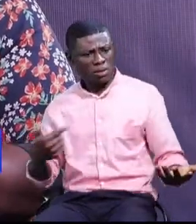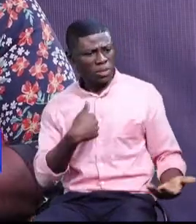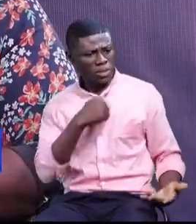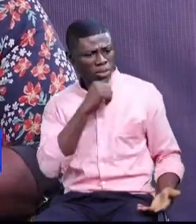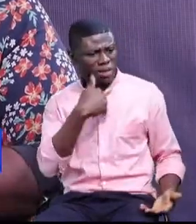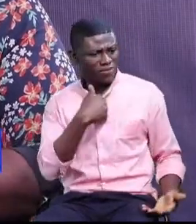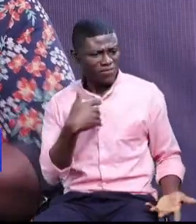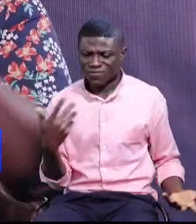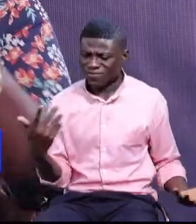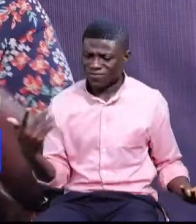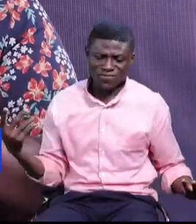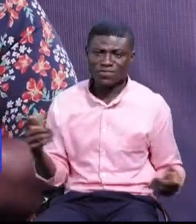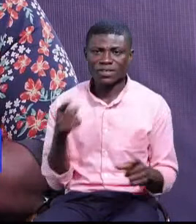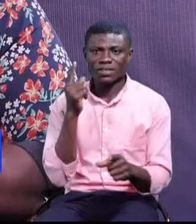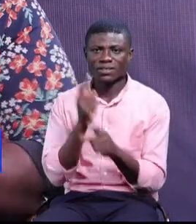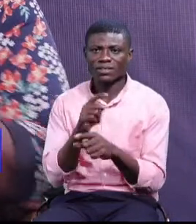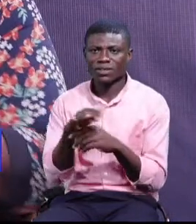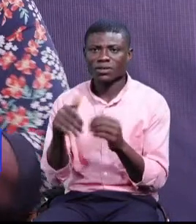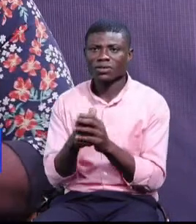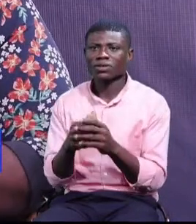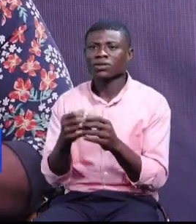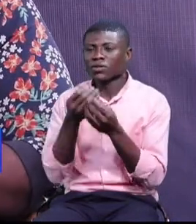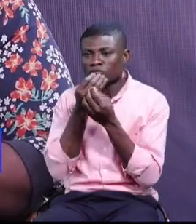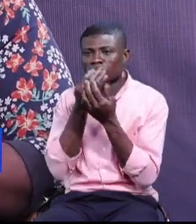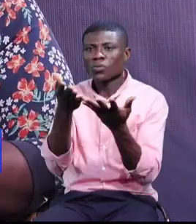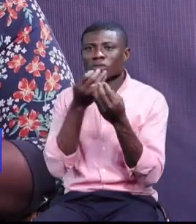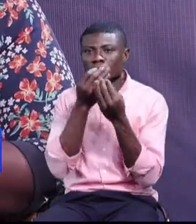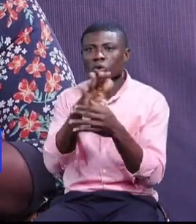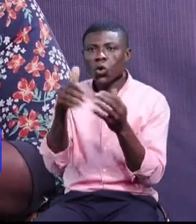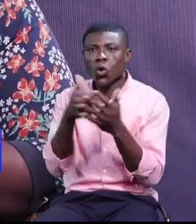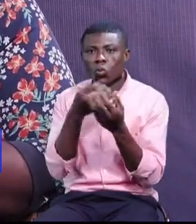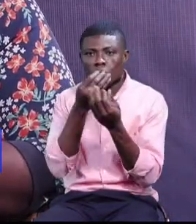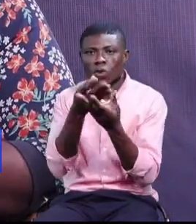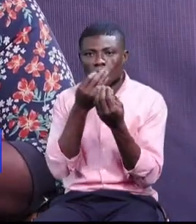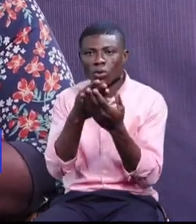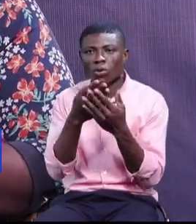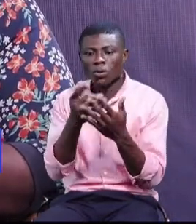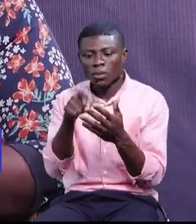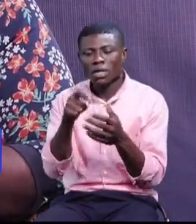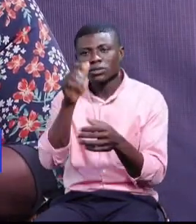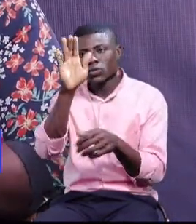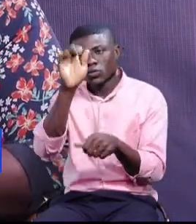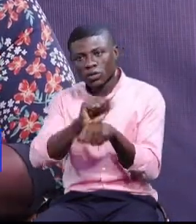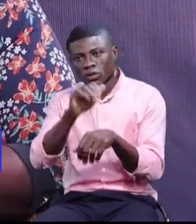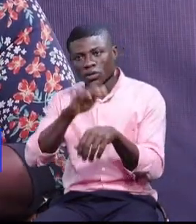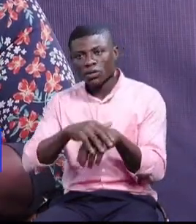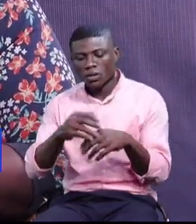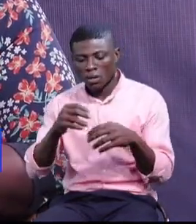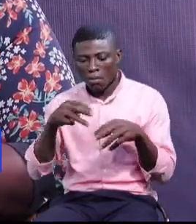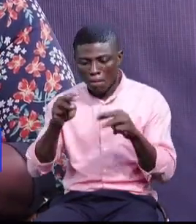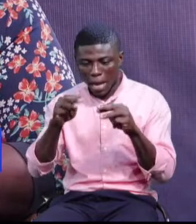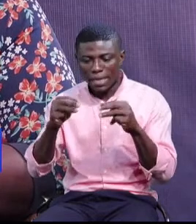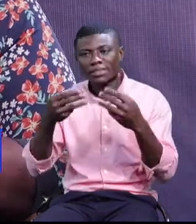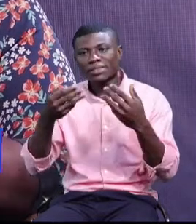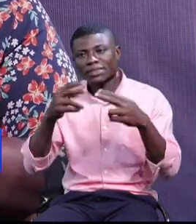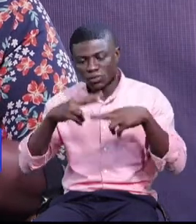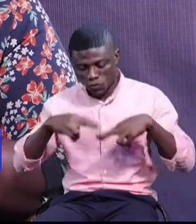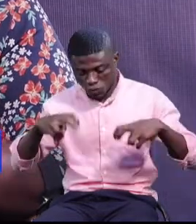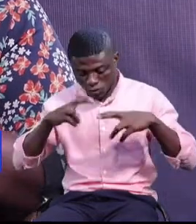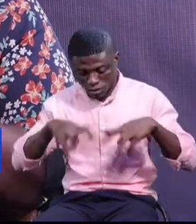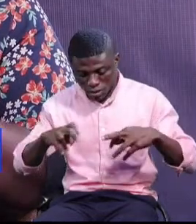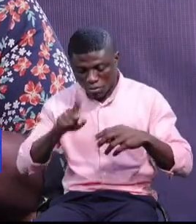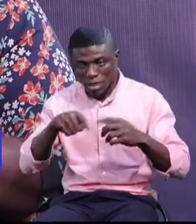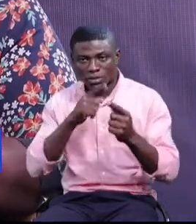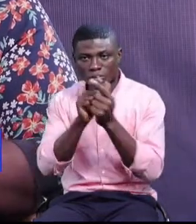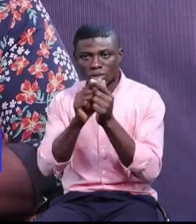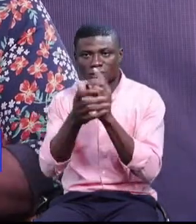have it. So it all comes down to information. Do your market research. Talk to experts. Ghana is like,